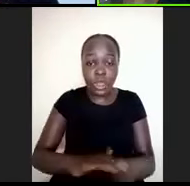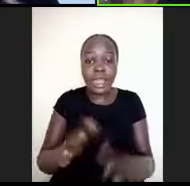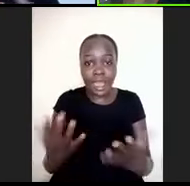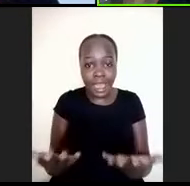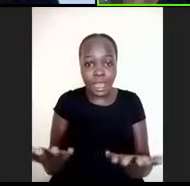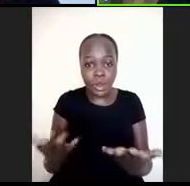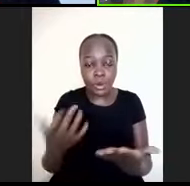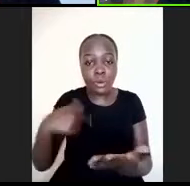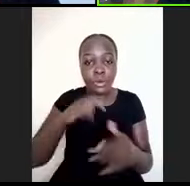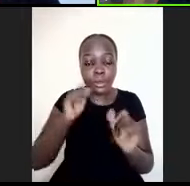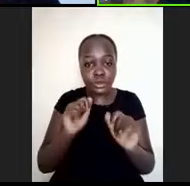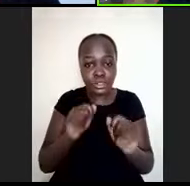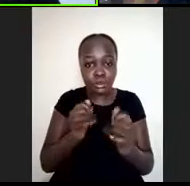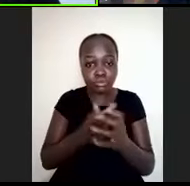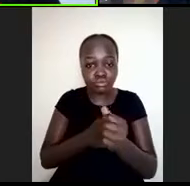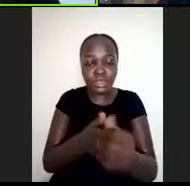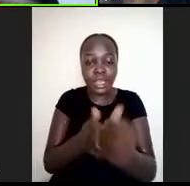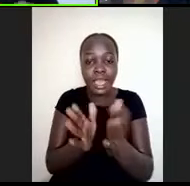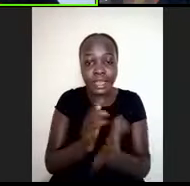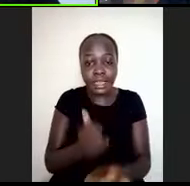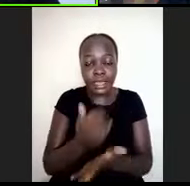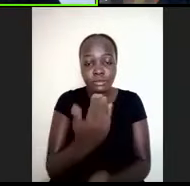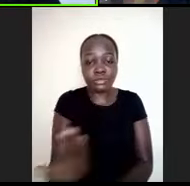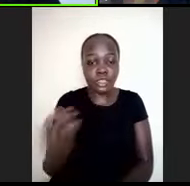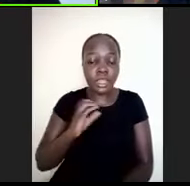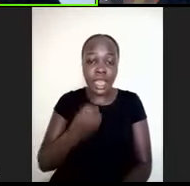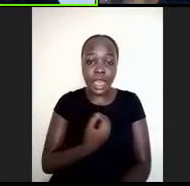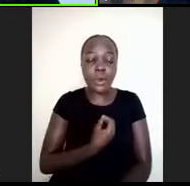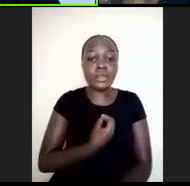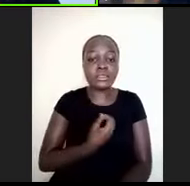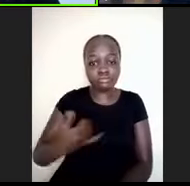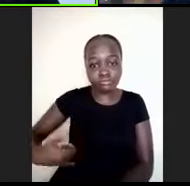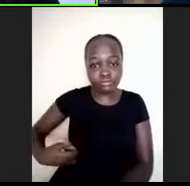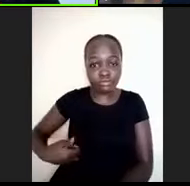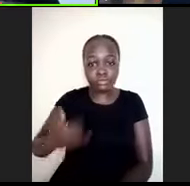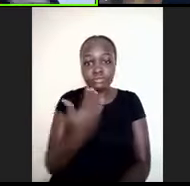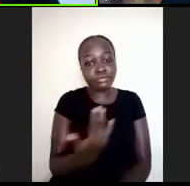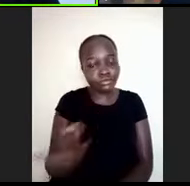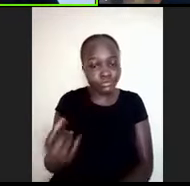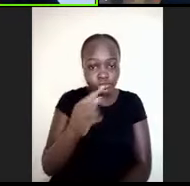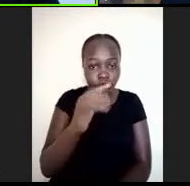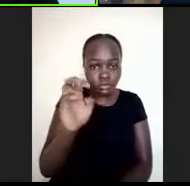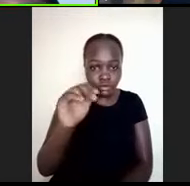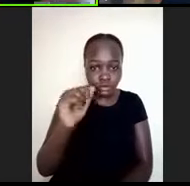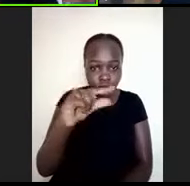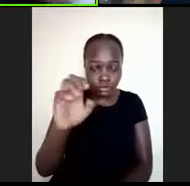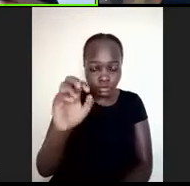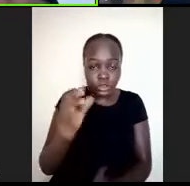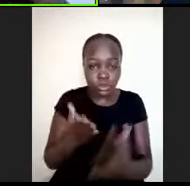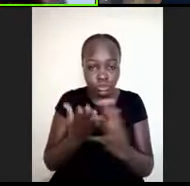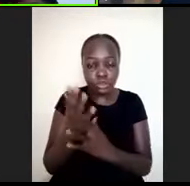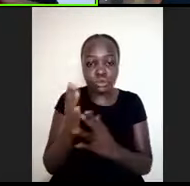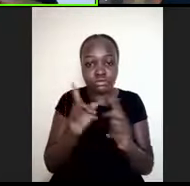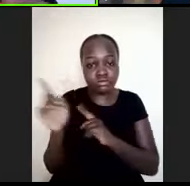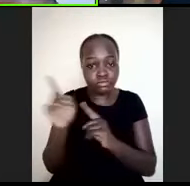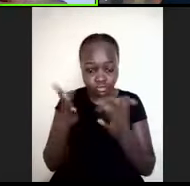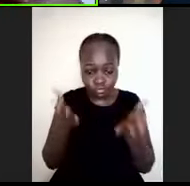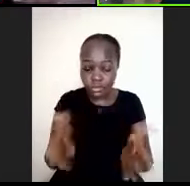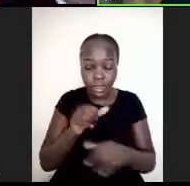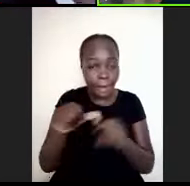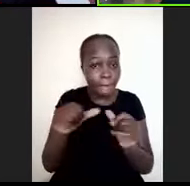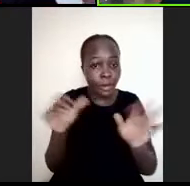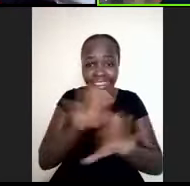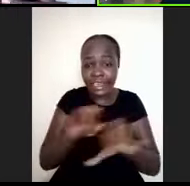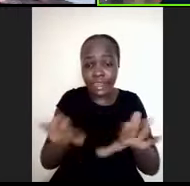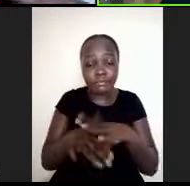can guide and help our children, younger children, teenage children through this journey about everything that they are coming